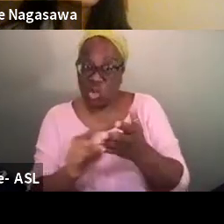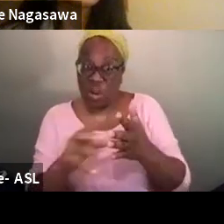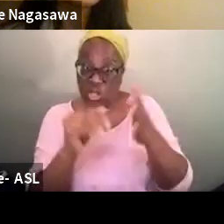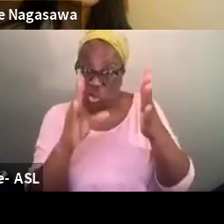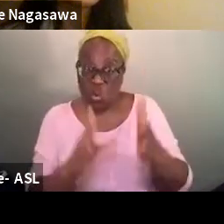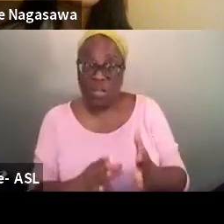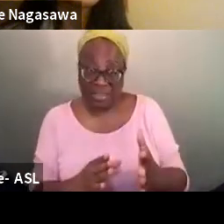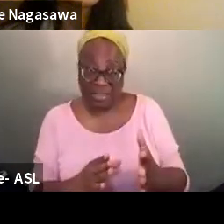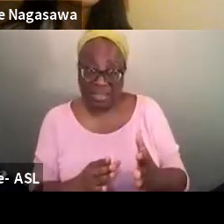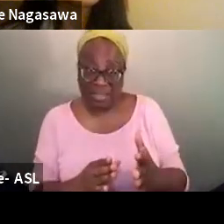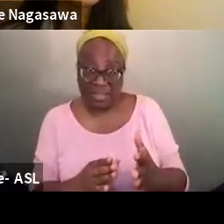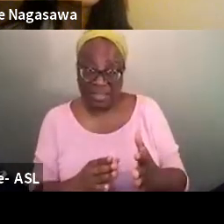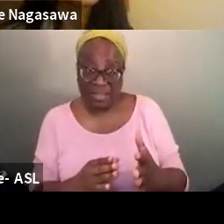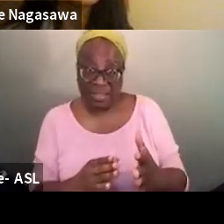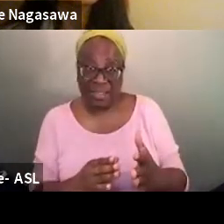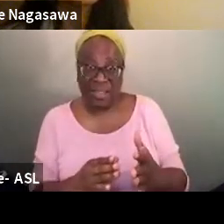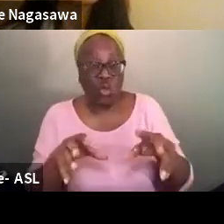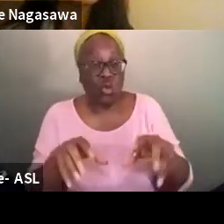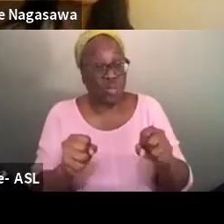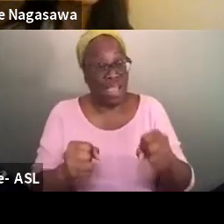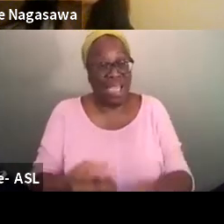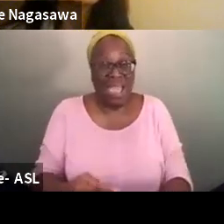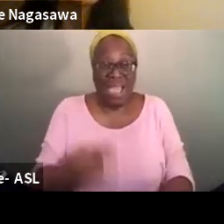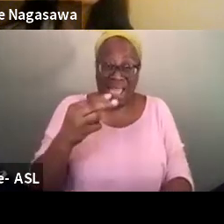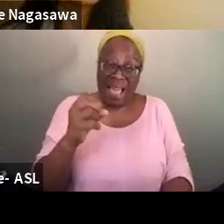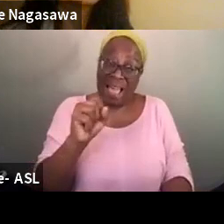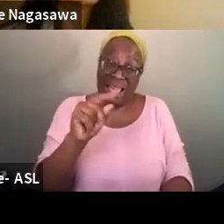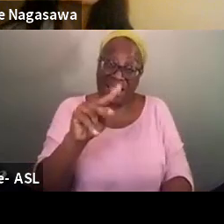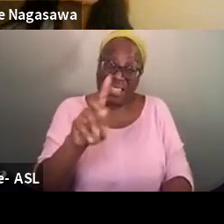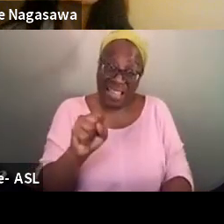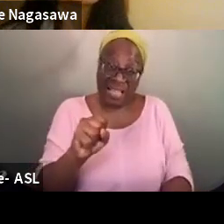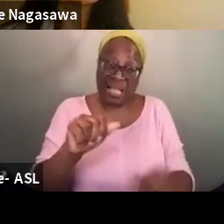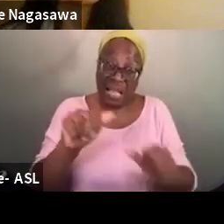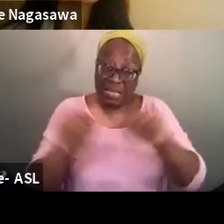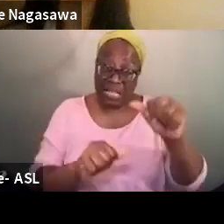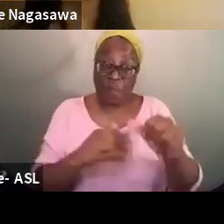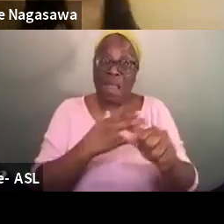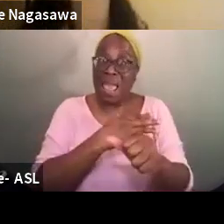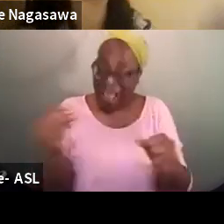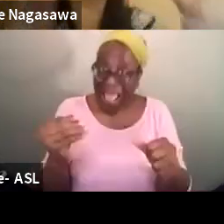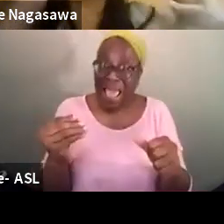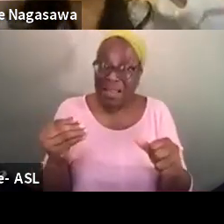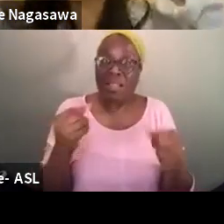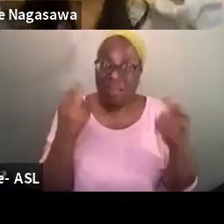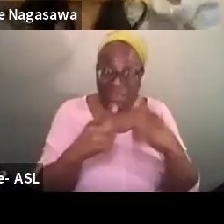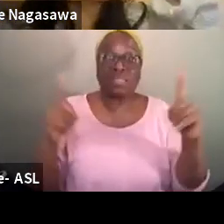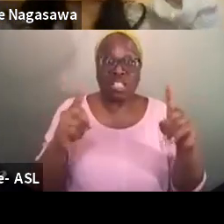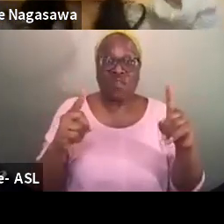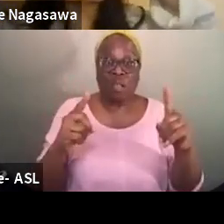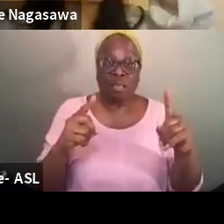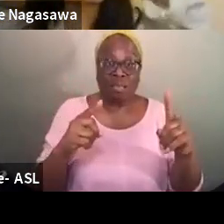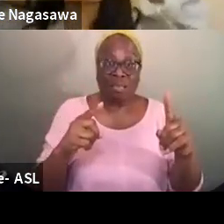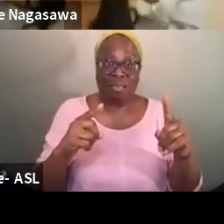high stakes assessment and perform at grade level, competing for seats with kids